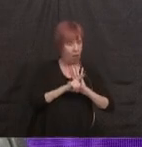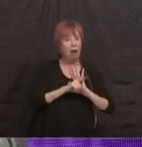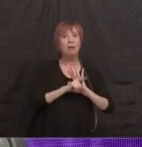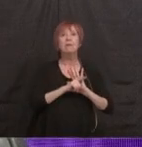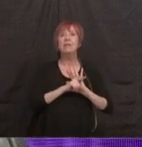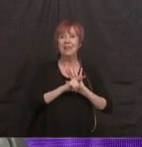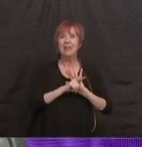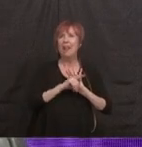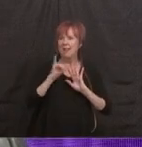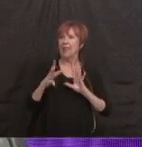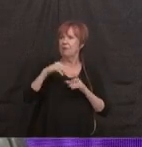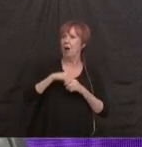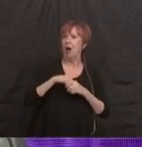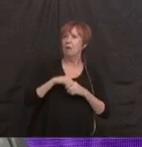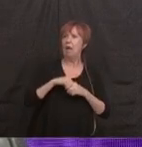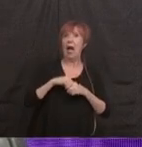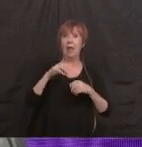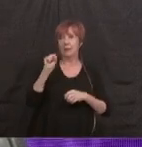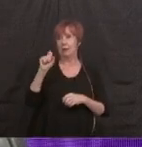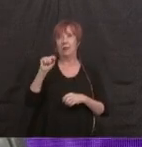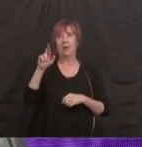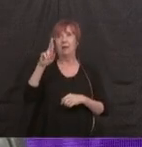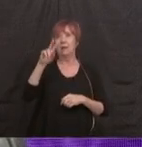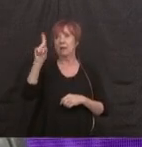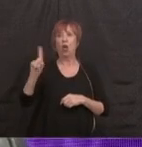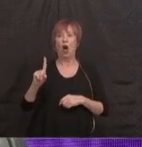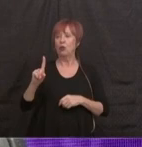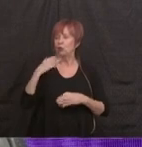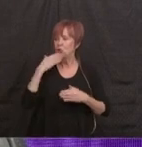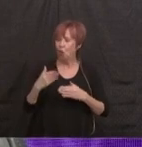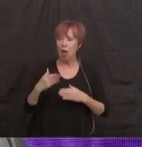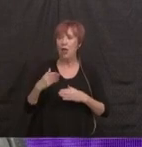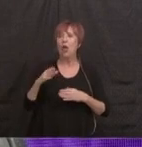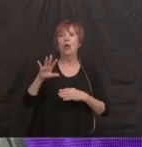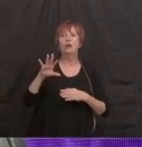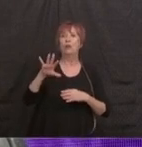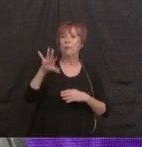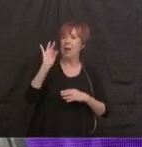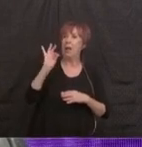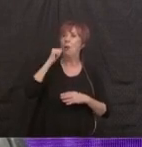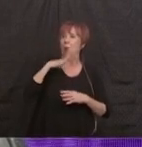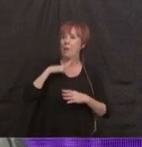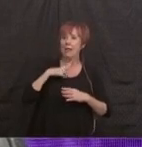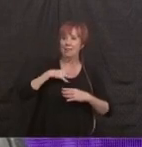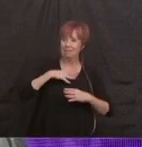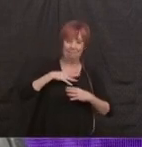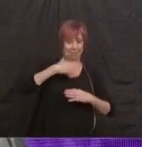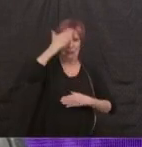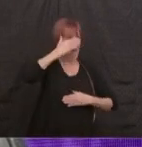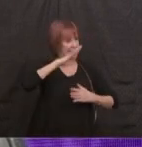is part of it. And I think that STARZ is very good at putting women front and center in their storylines. I happen to be